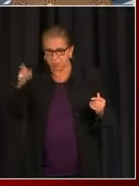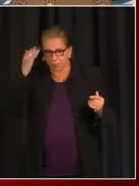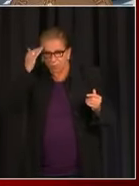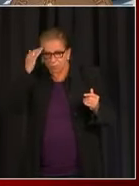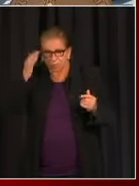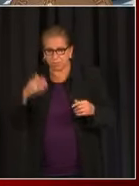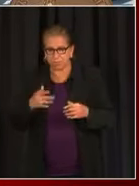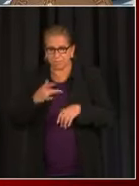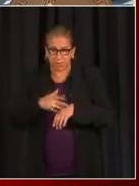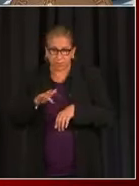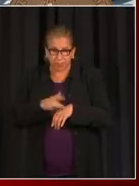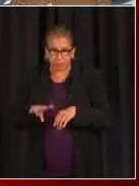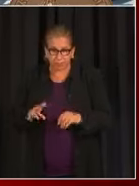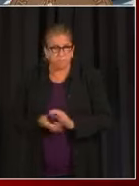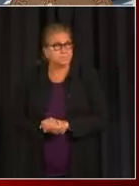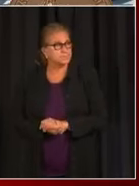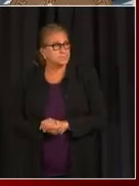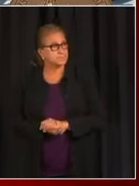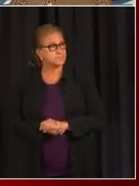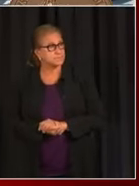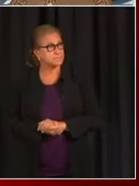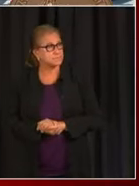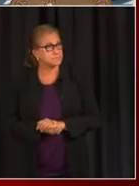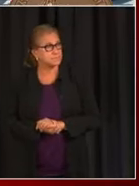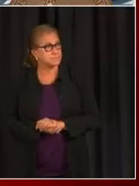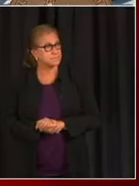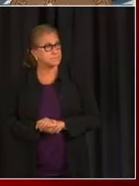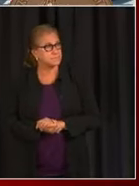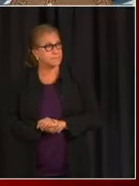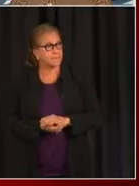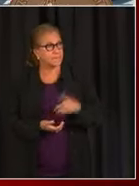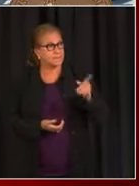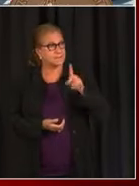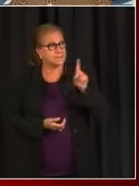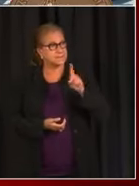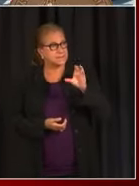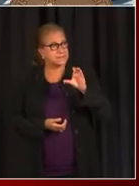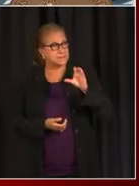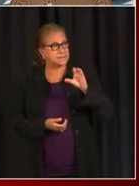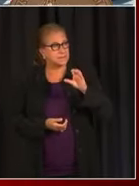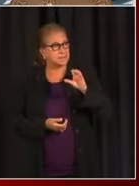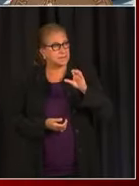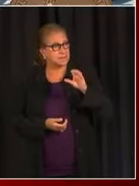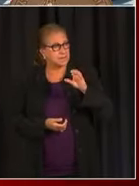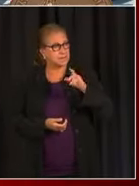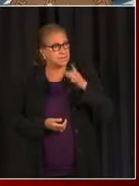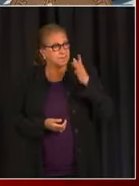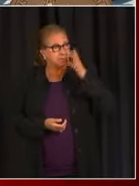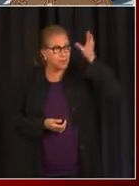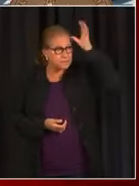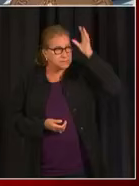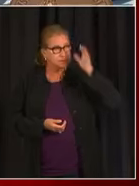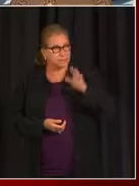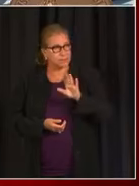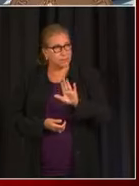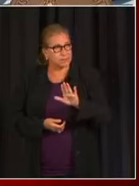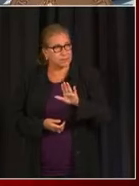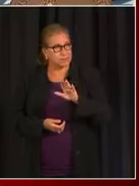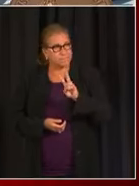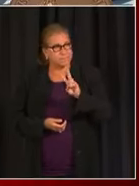that DCPS has, you can find at these times, and I'm sure at your